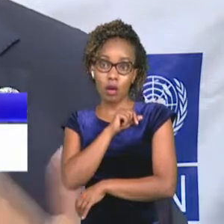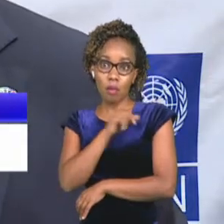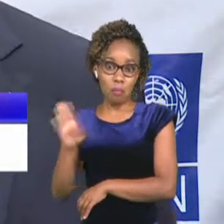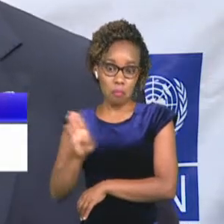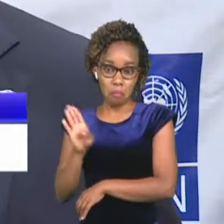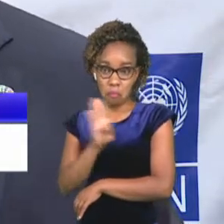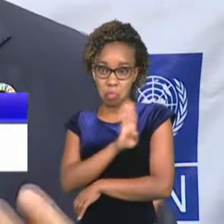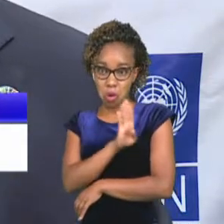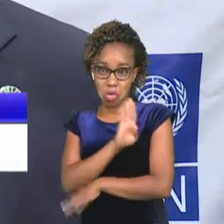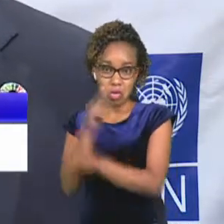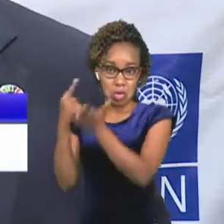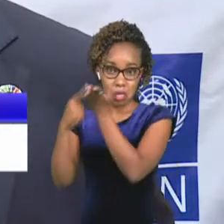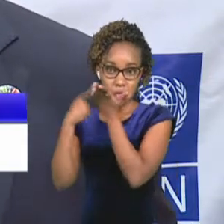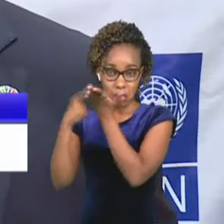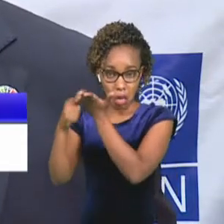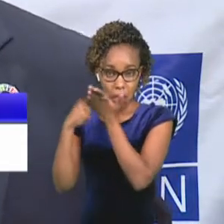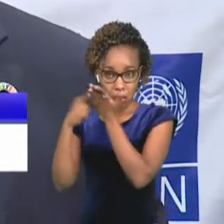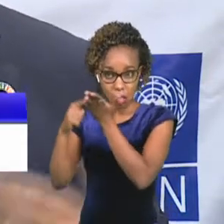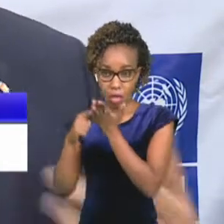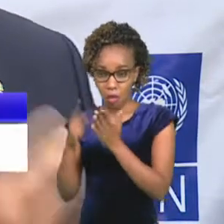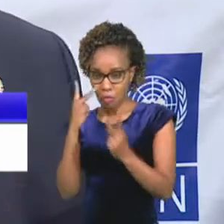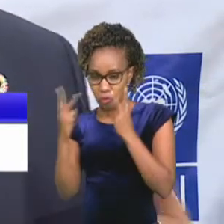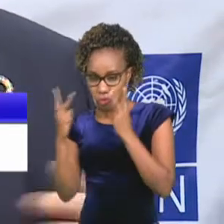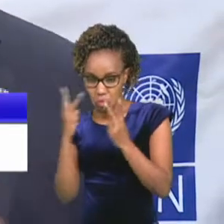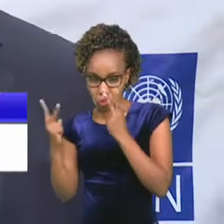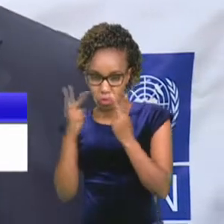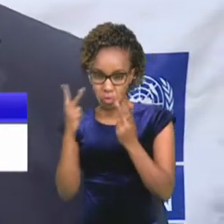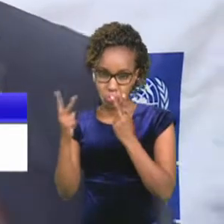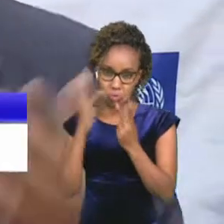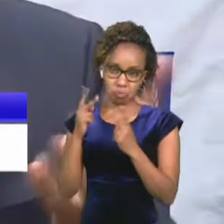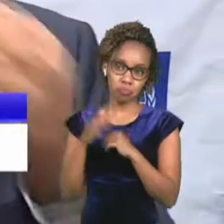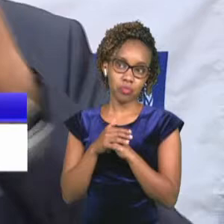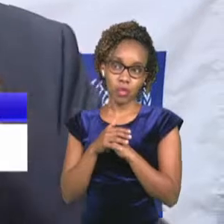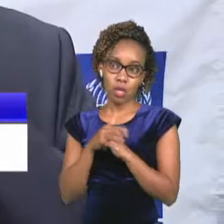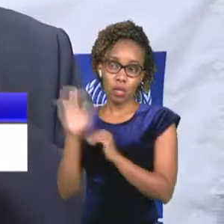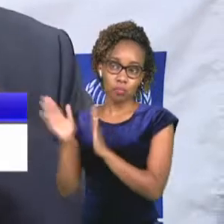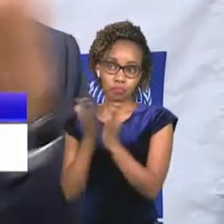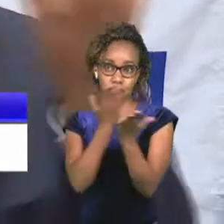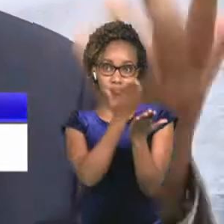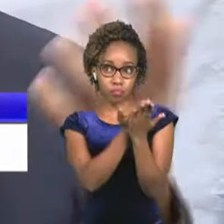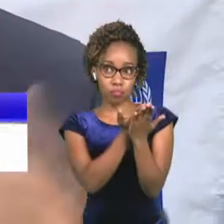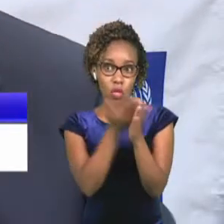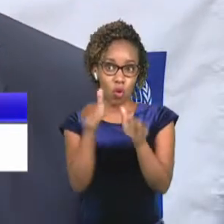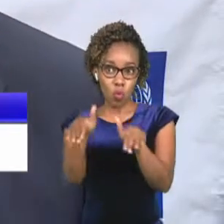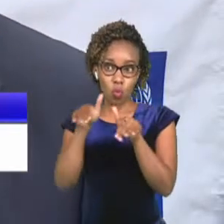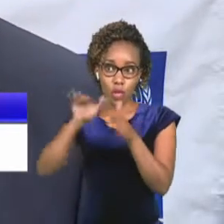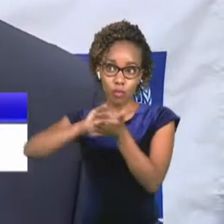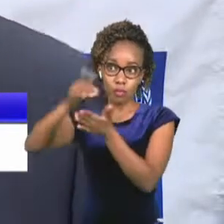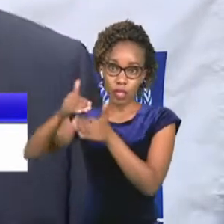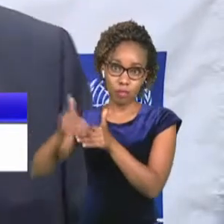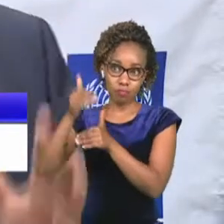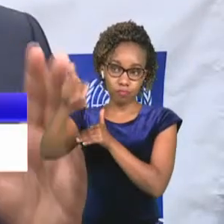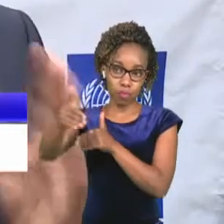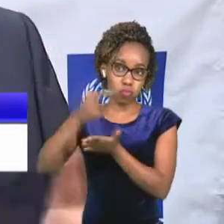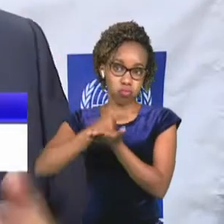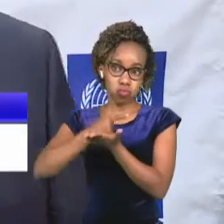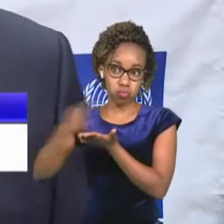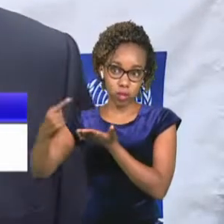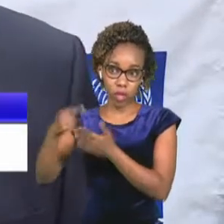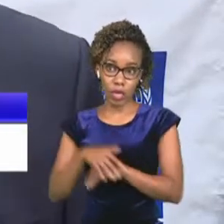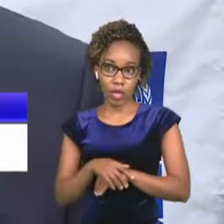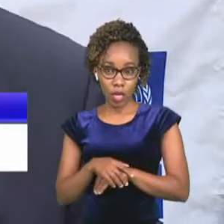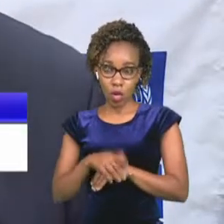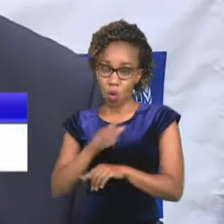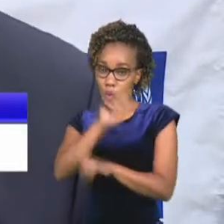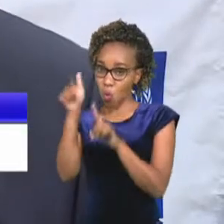We've discussed it, we've taken their views on board, we've reinforced the proposal, we're waiting for funding hopefully in the next few weeks. And once